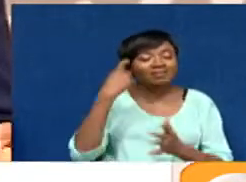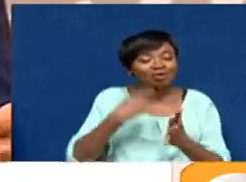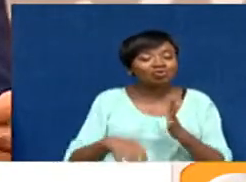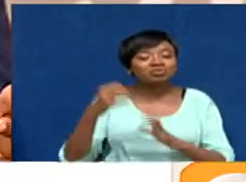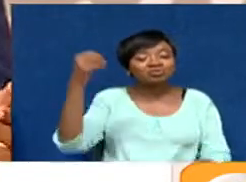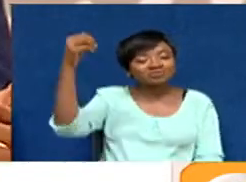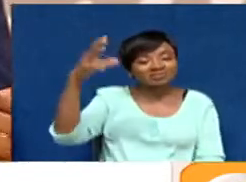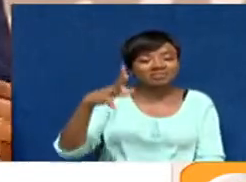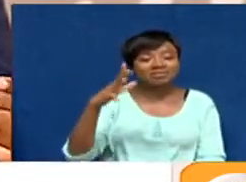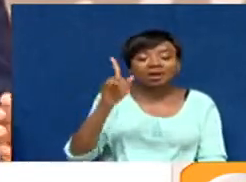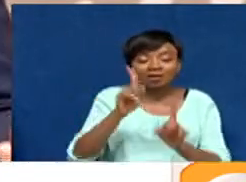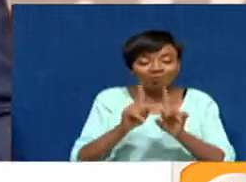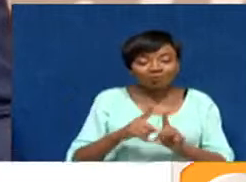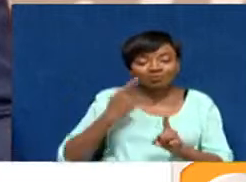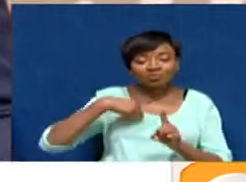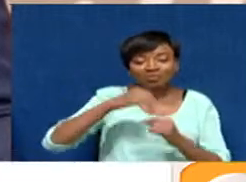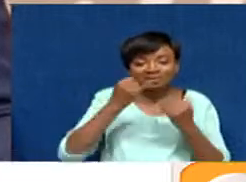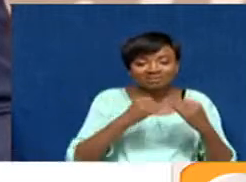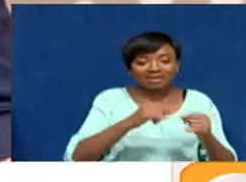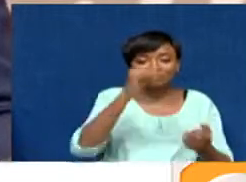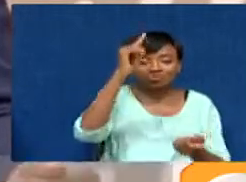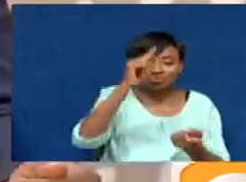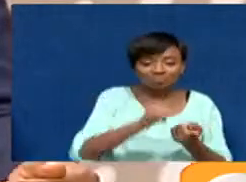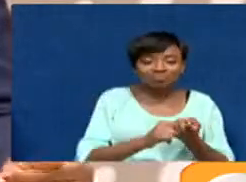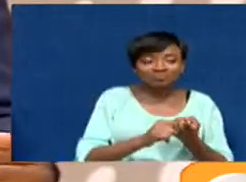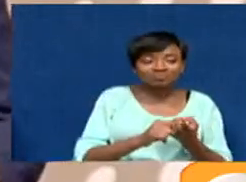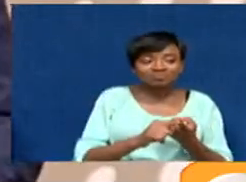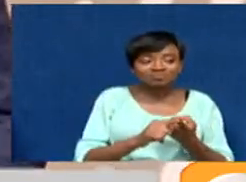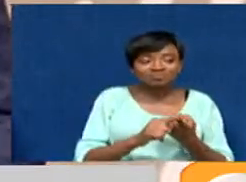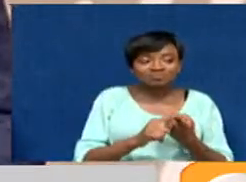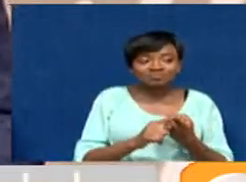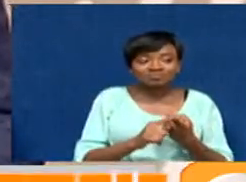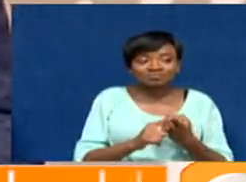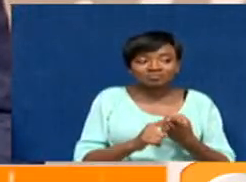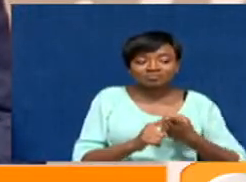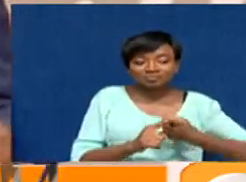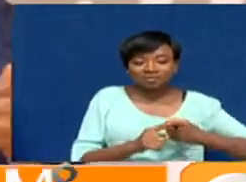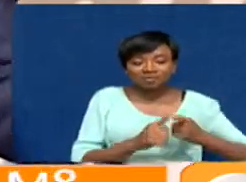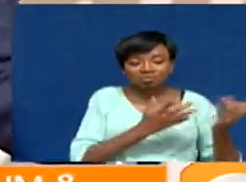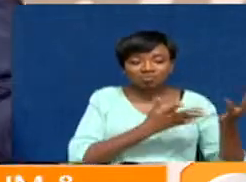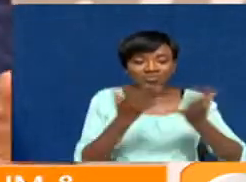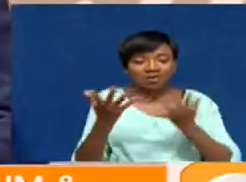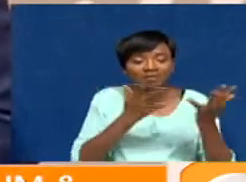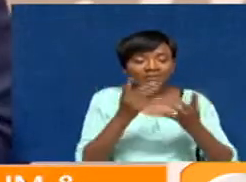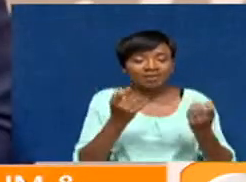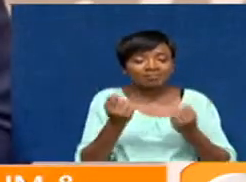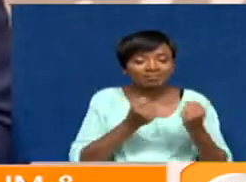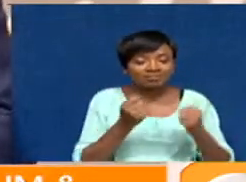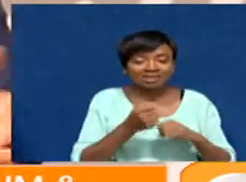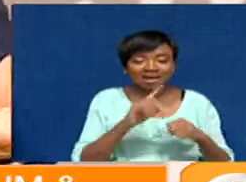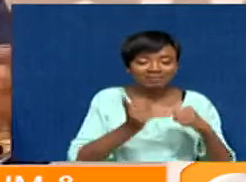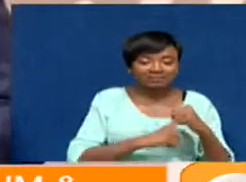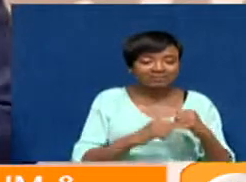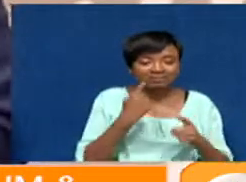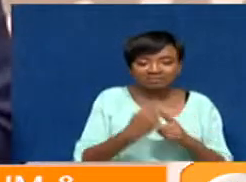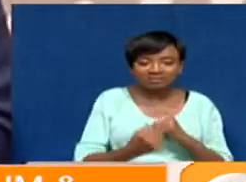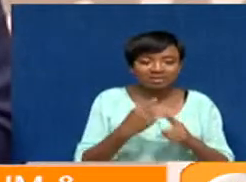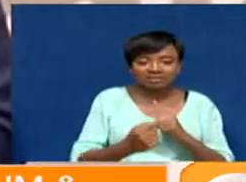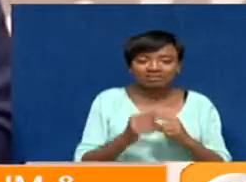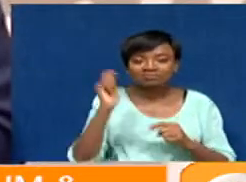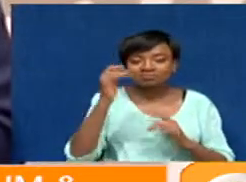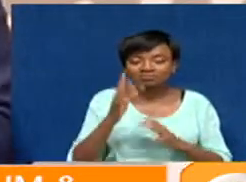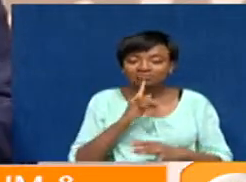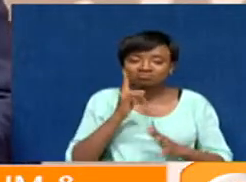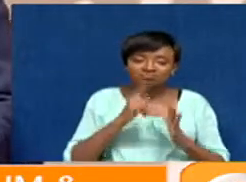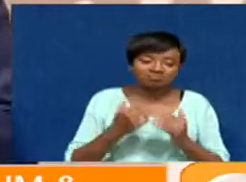the importation, you know, from 8 years, 8-year-old vehicles to 6-year-old vehicles. There was hue and cry. Kenyans said, well, we're out of